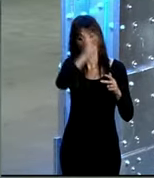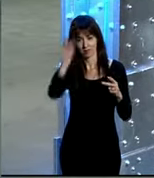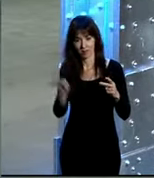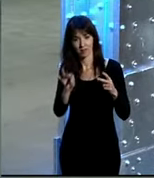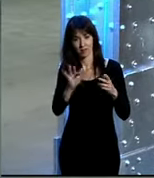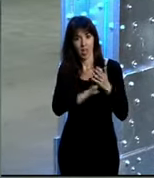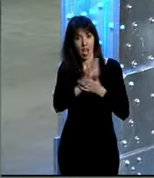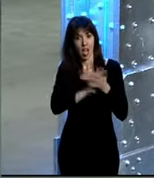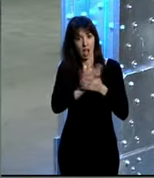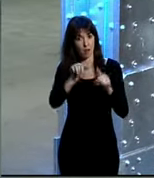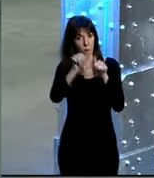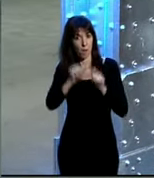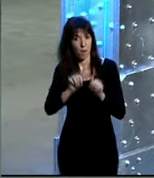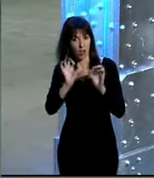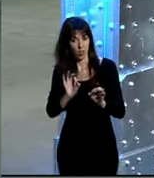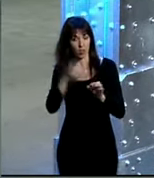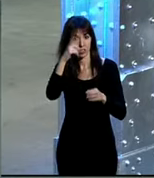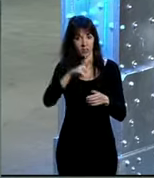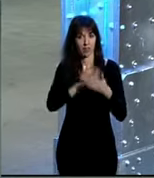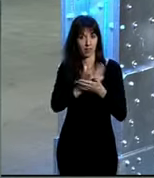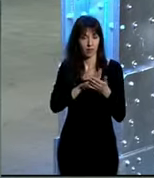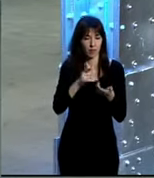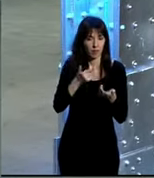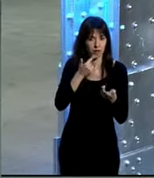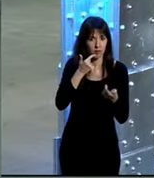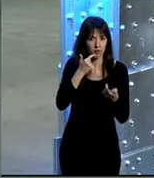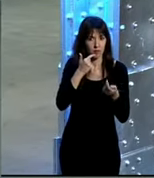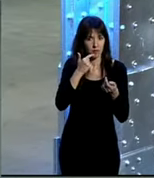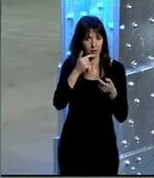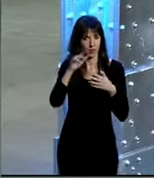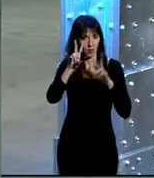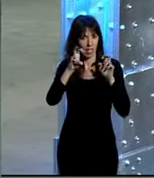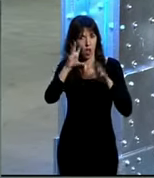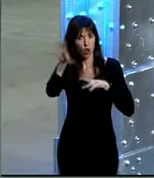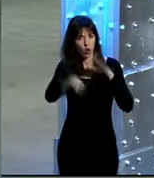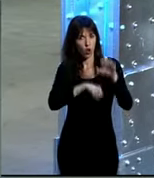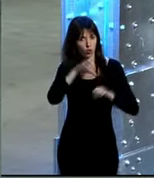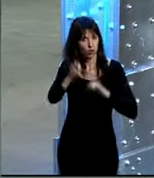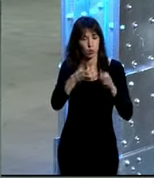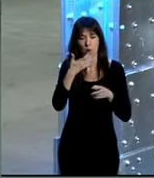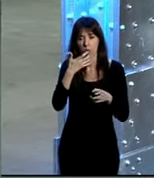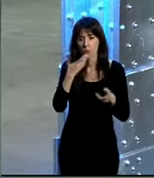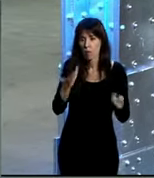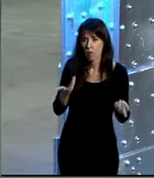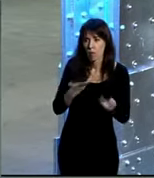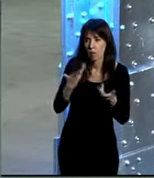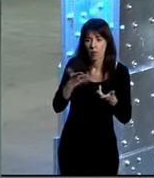to see this before moving on to the next point. The next point is on the consumption